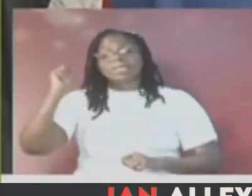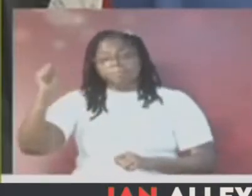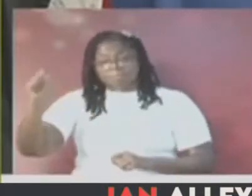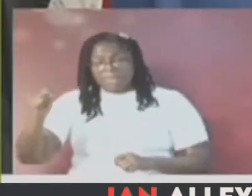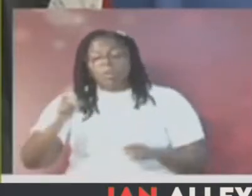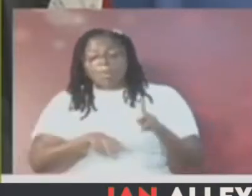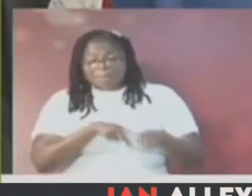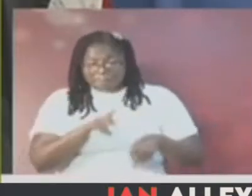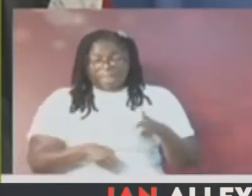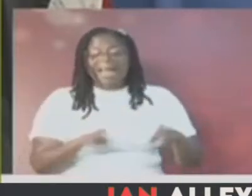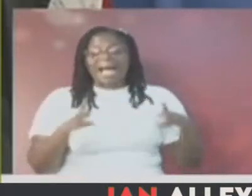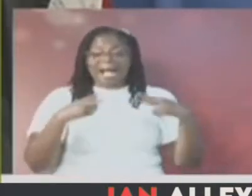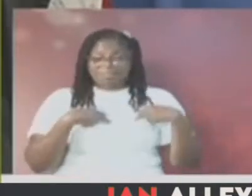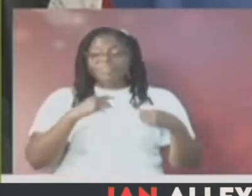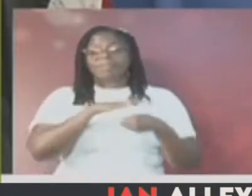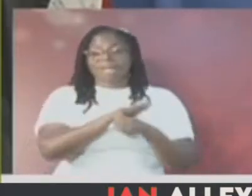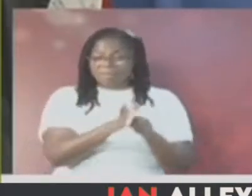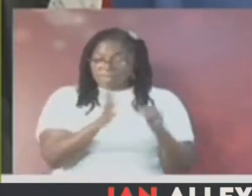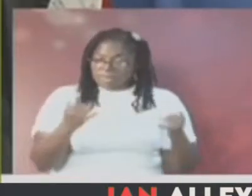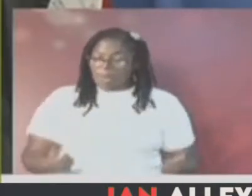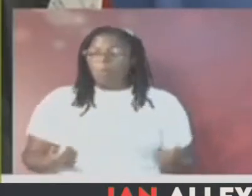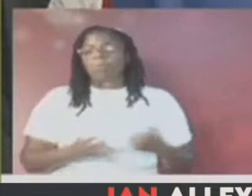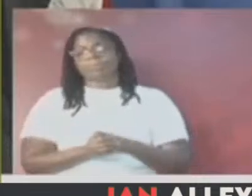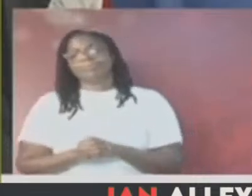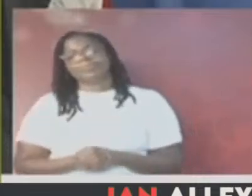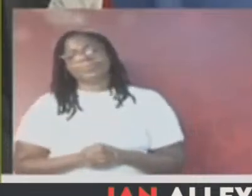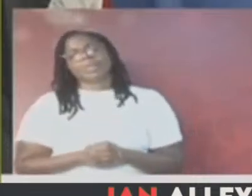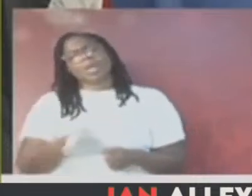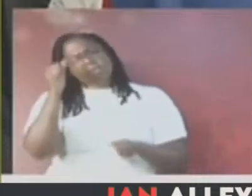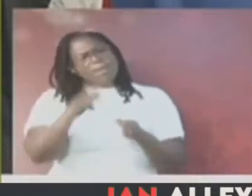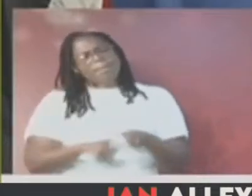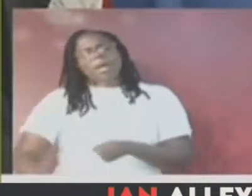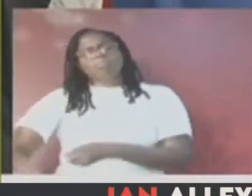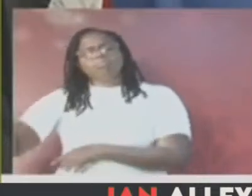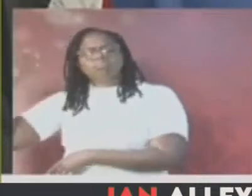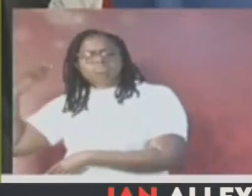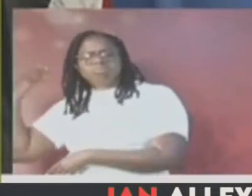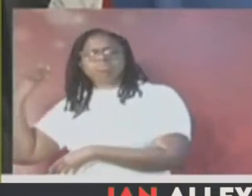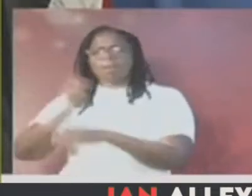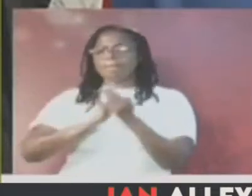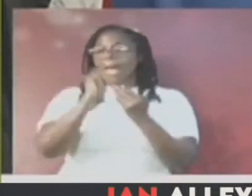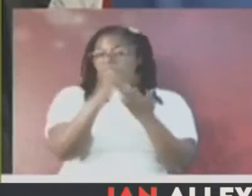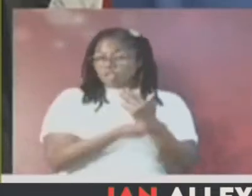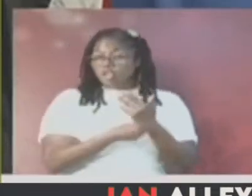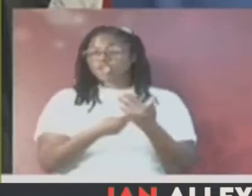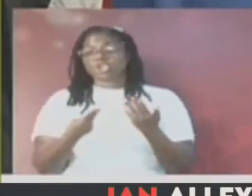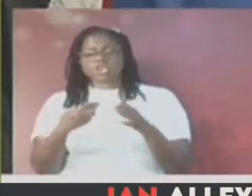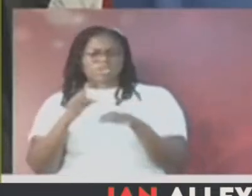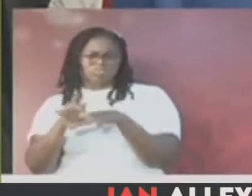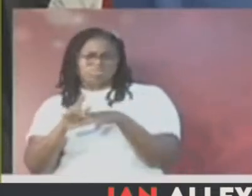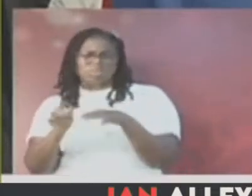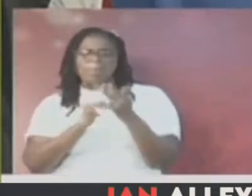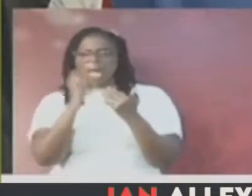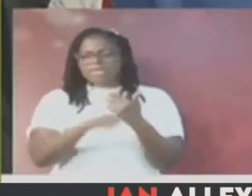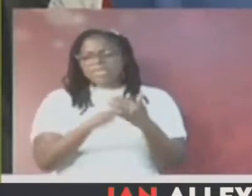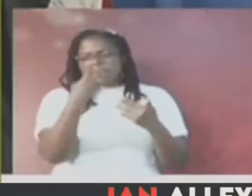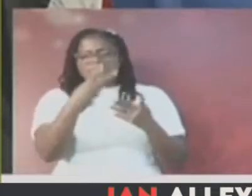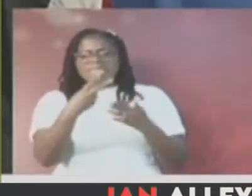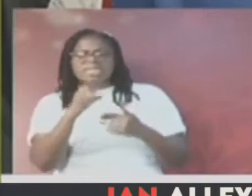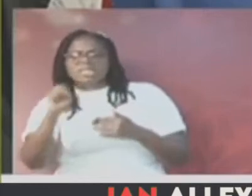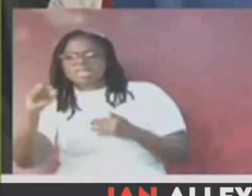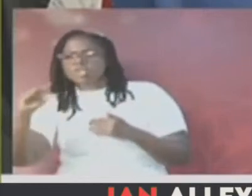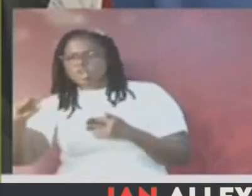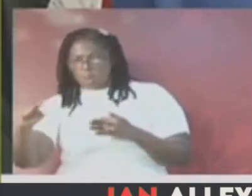you where we were in early March, you would have seen St. George East, St. George Central, and St. George